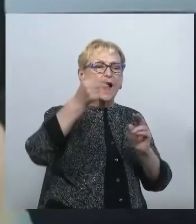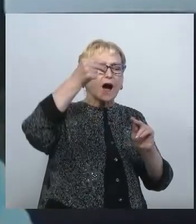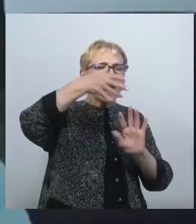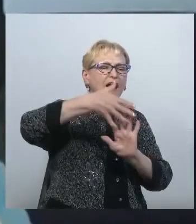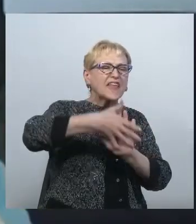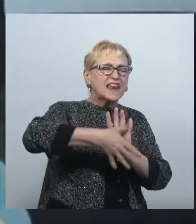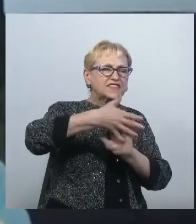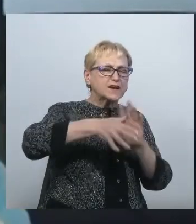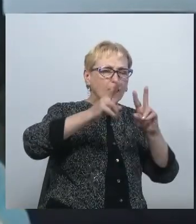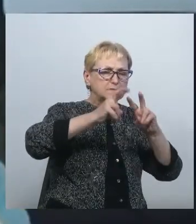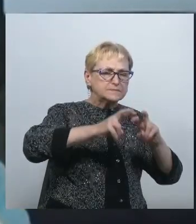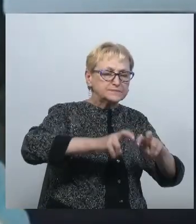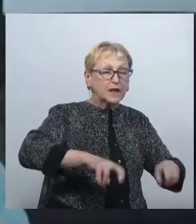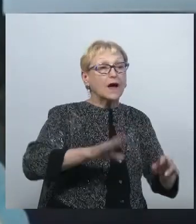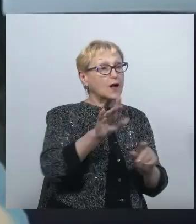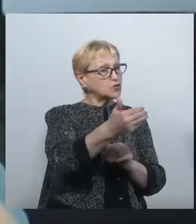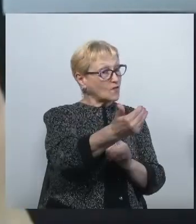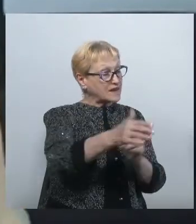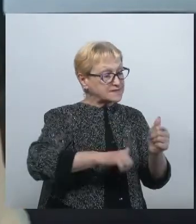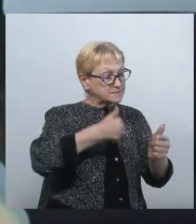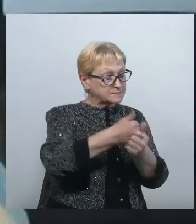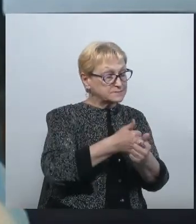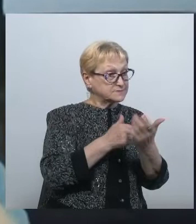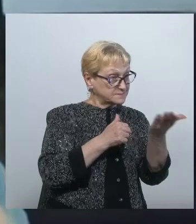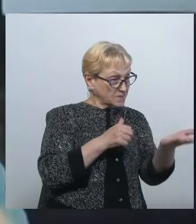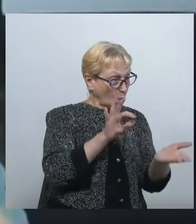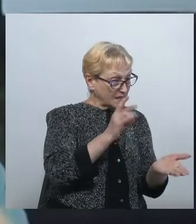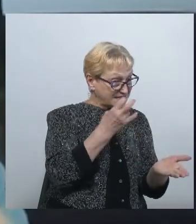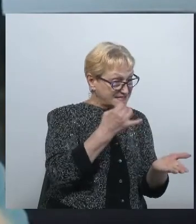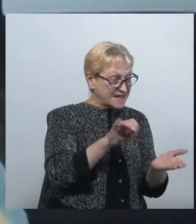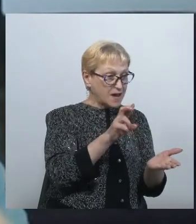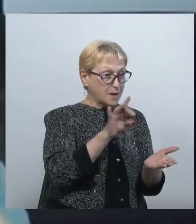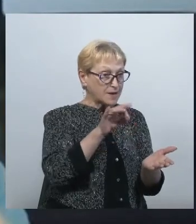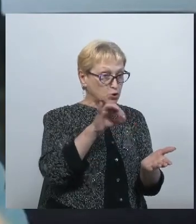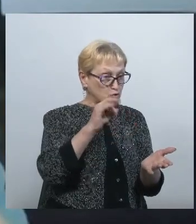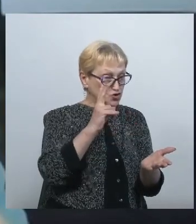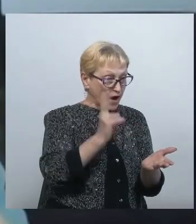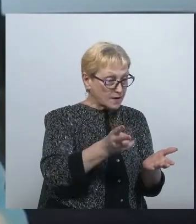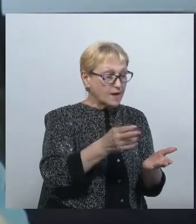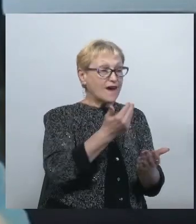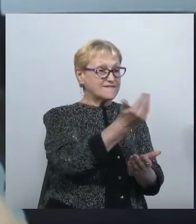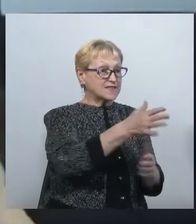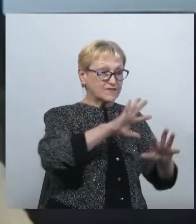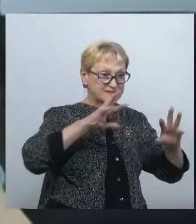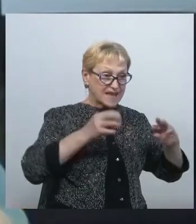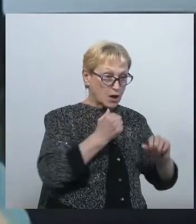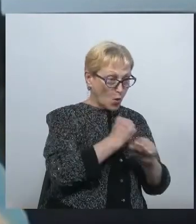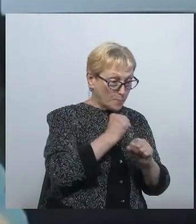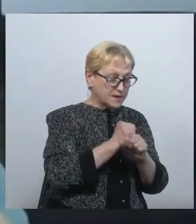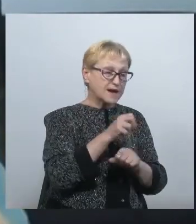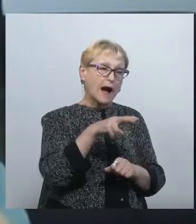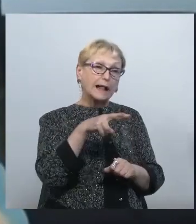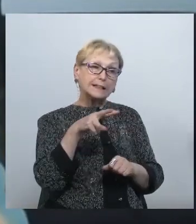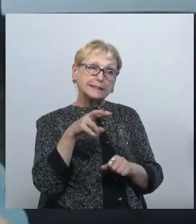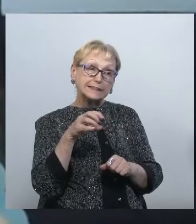articles, analytical information. I'm glad that Oleksiy joined you now, and he does